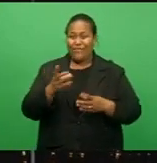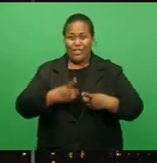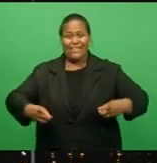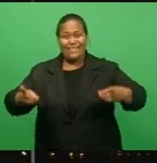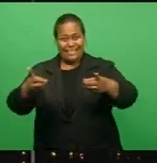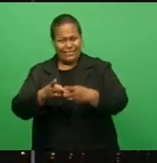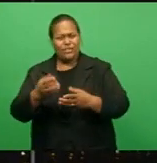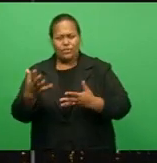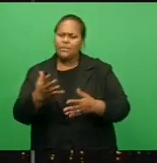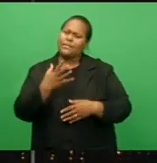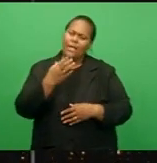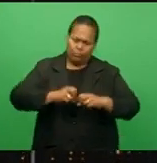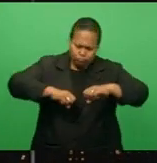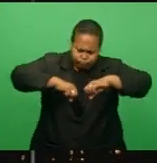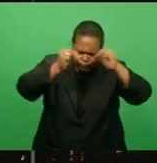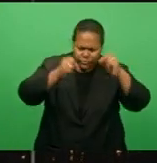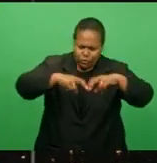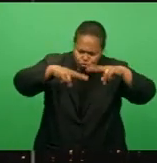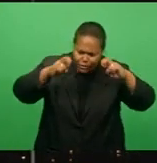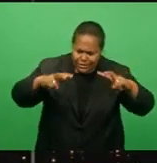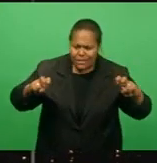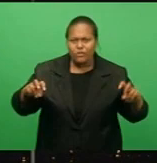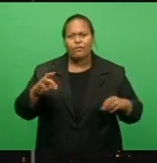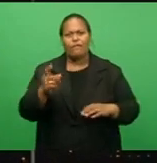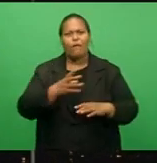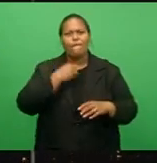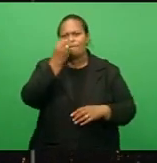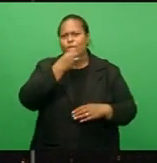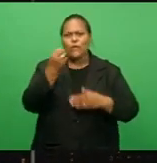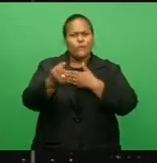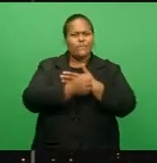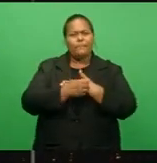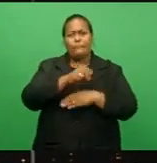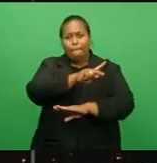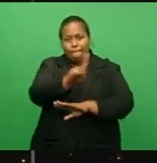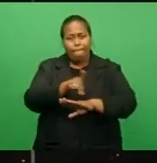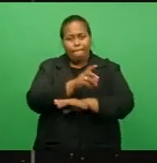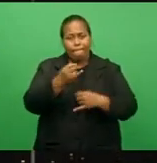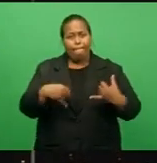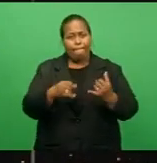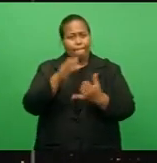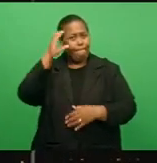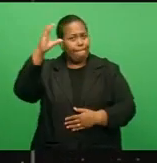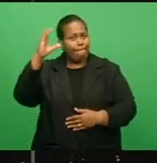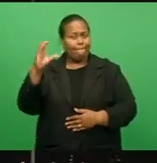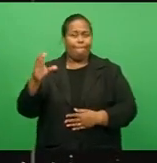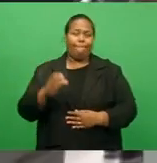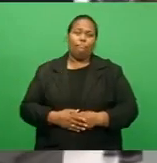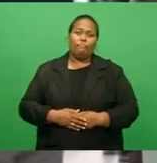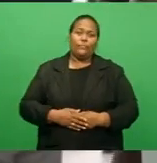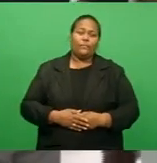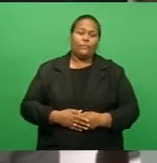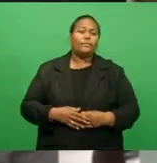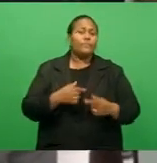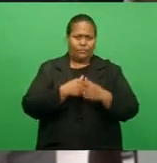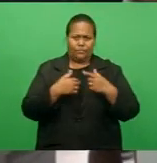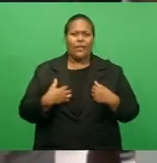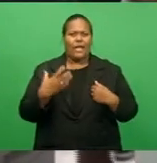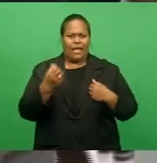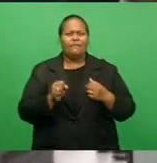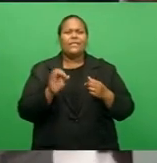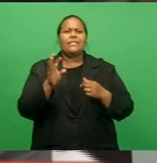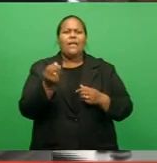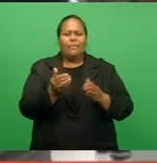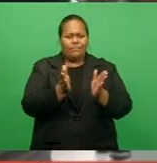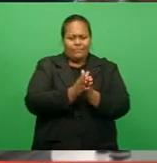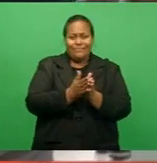extensive research to ensure food security for Pacific Island countries. Saniani Boiler reports. We have some leaflets that